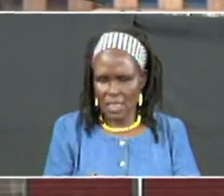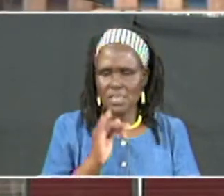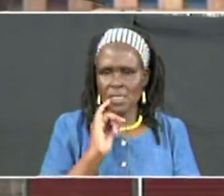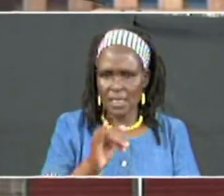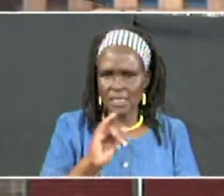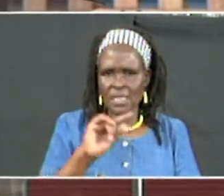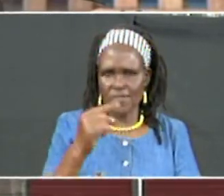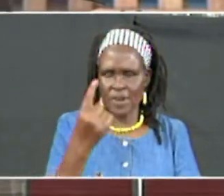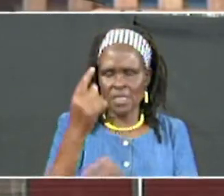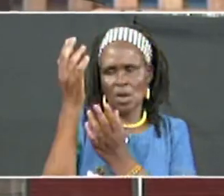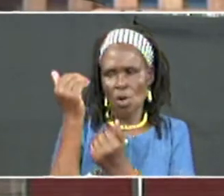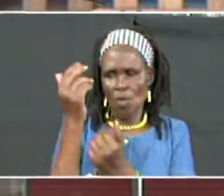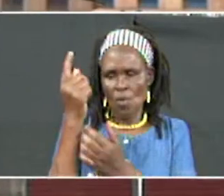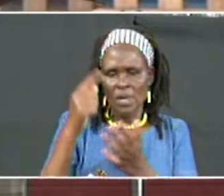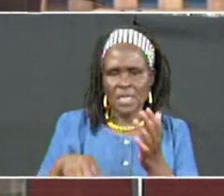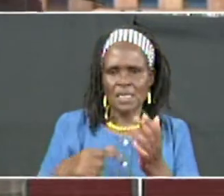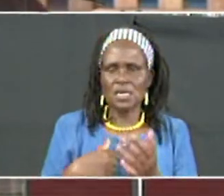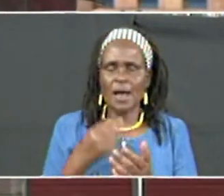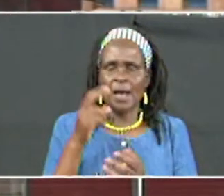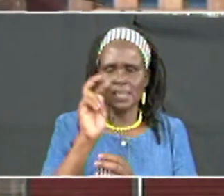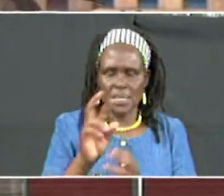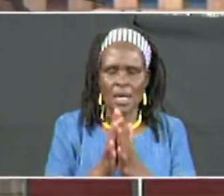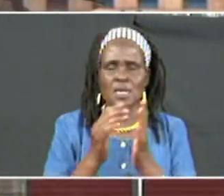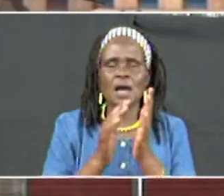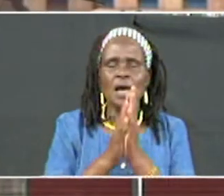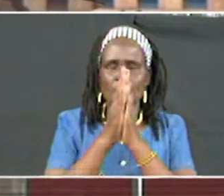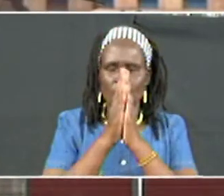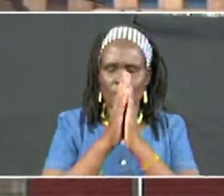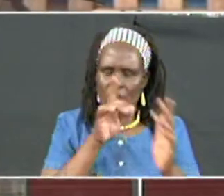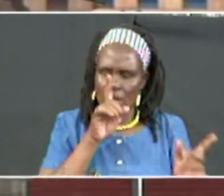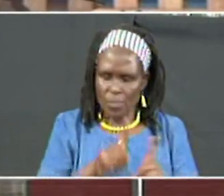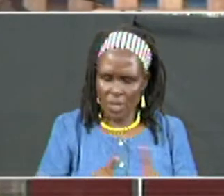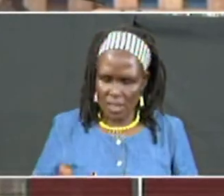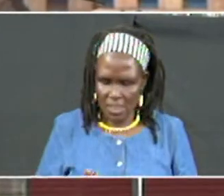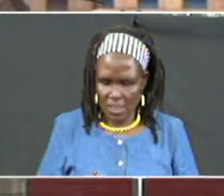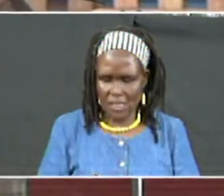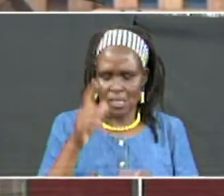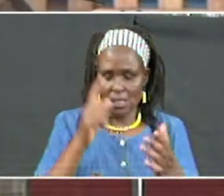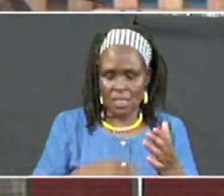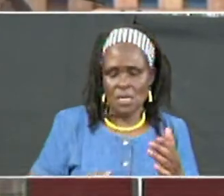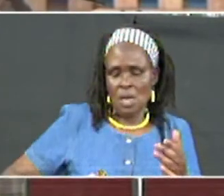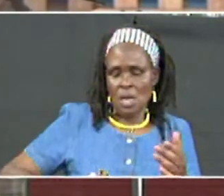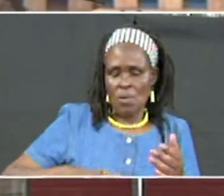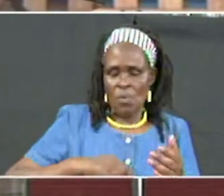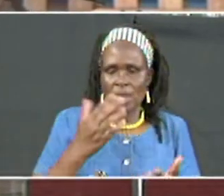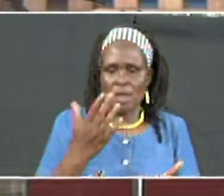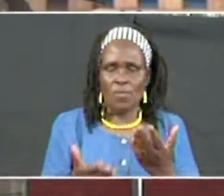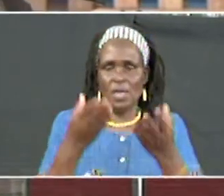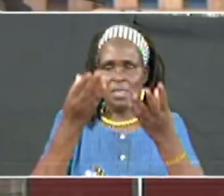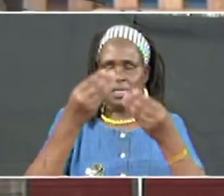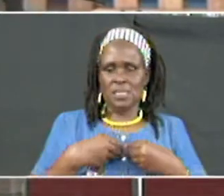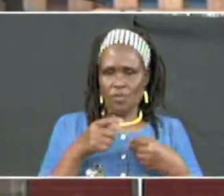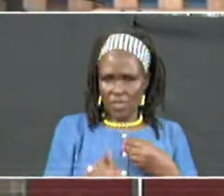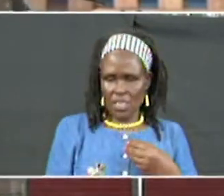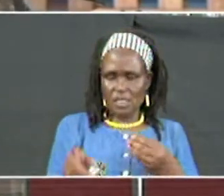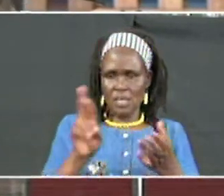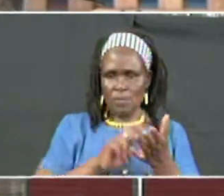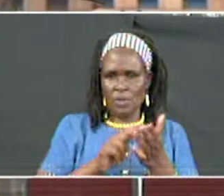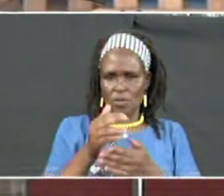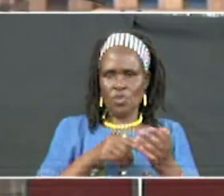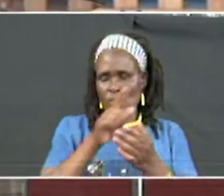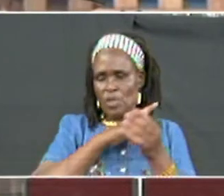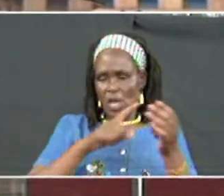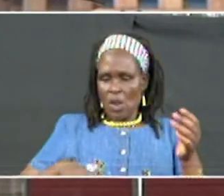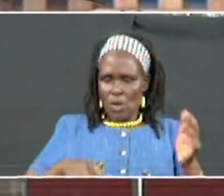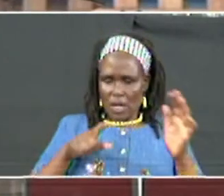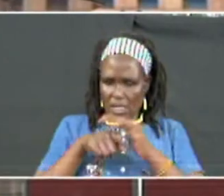hope that I see. And I pray, brothers and sisters, that we may receive reprieve from the Lord in this season of